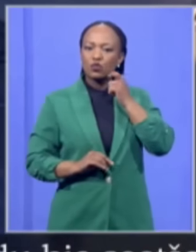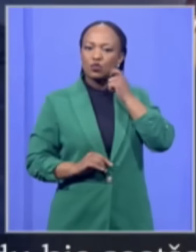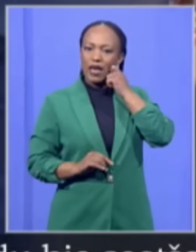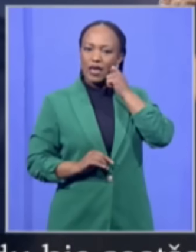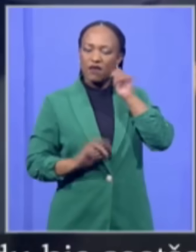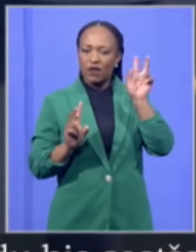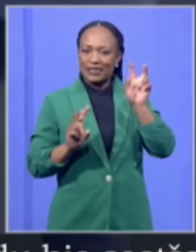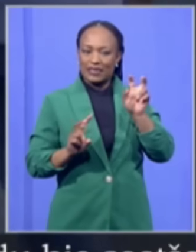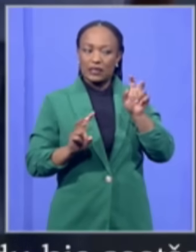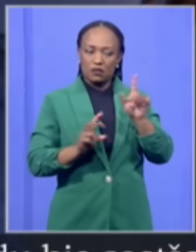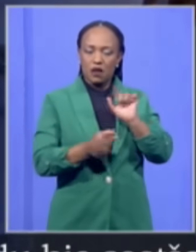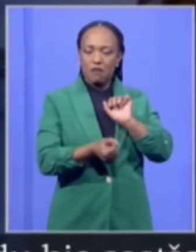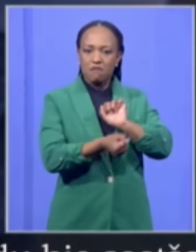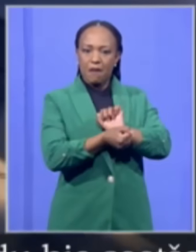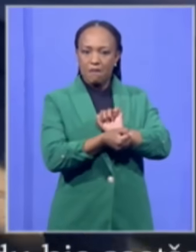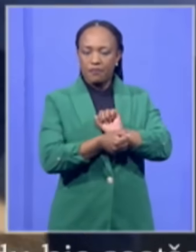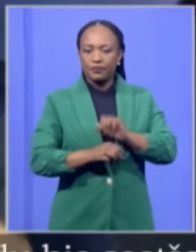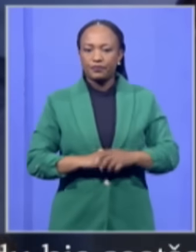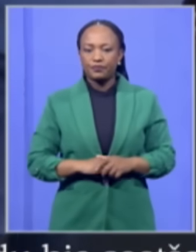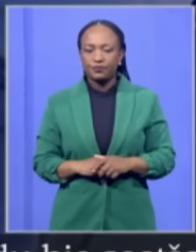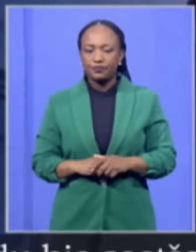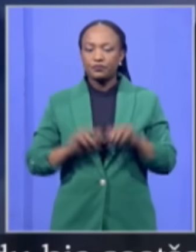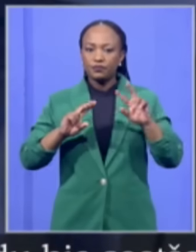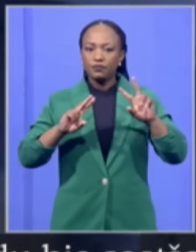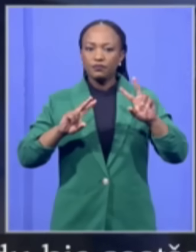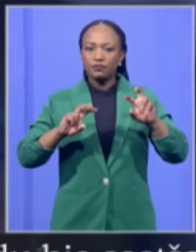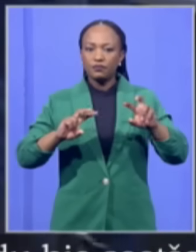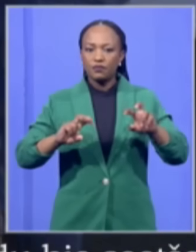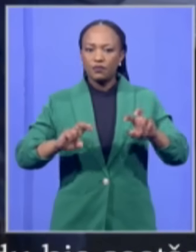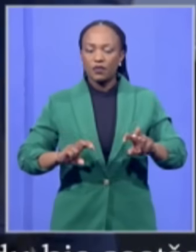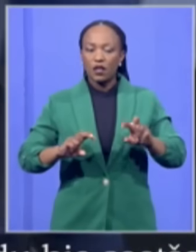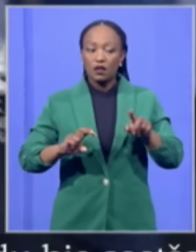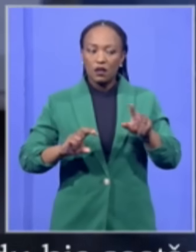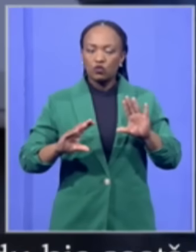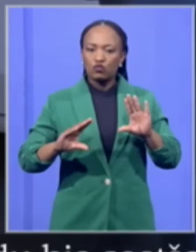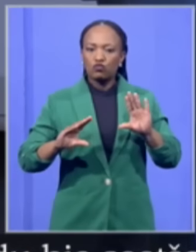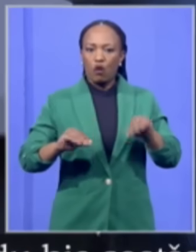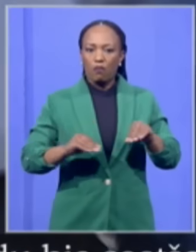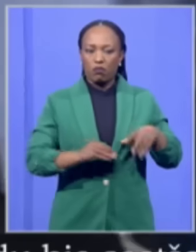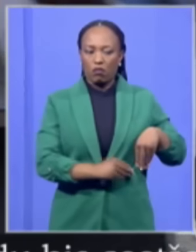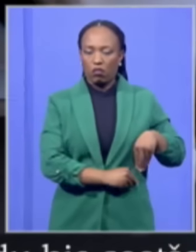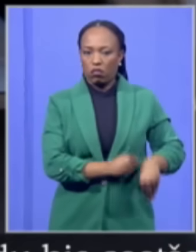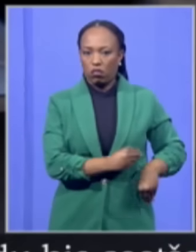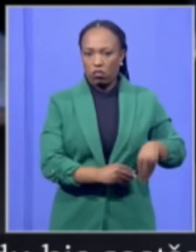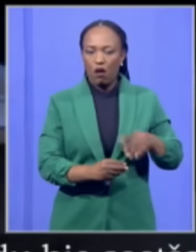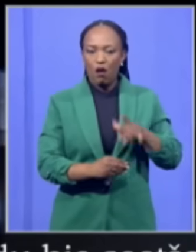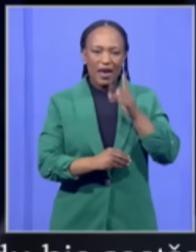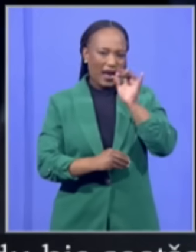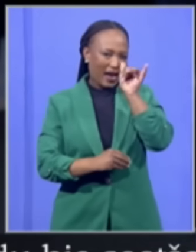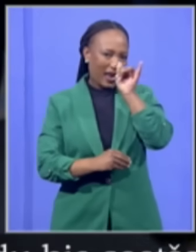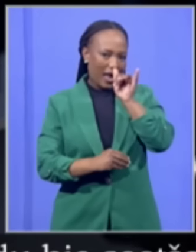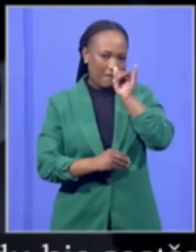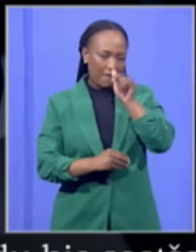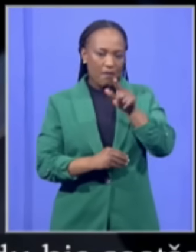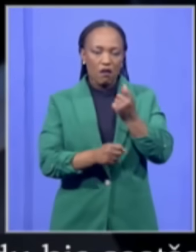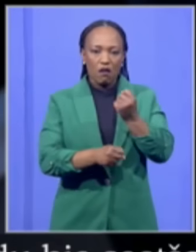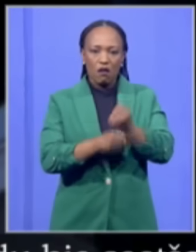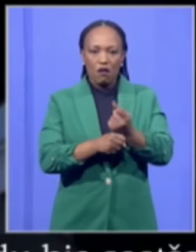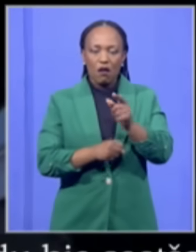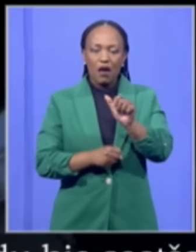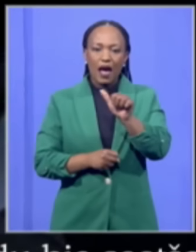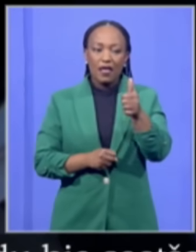electricity. Dinyakišišo tše di tseneletšego ke karolo ya lesolo la go fediša bosenyi provinseng ya Gauteng. Go na le batho ba bane bao ba